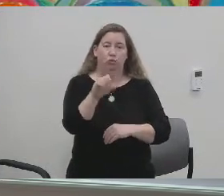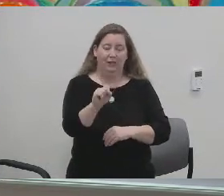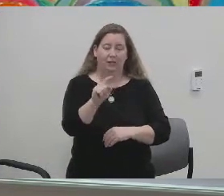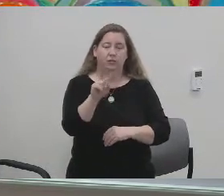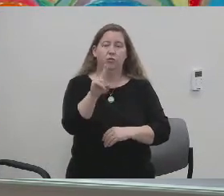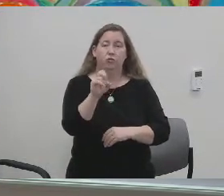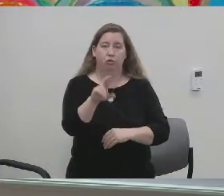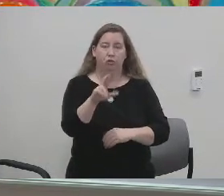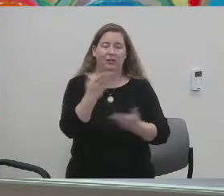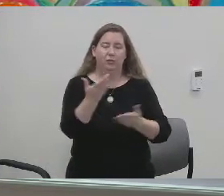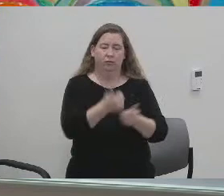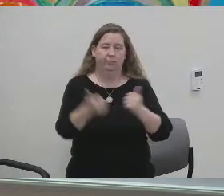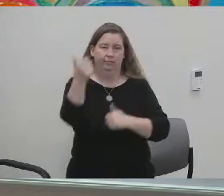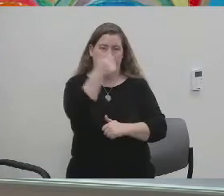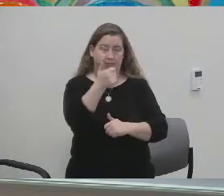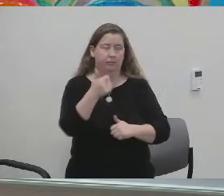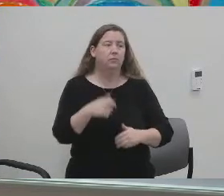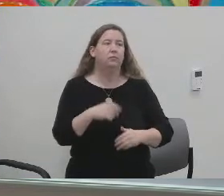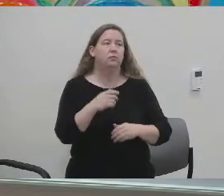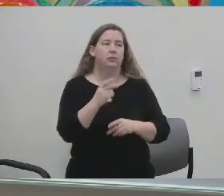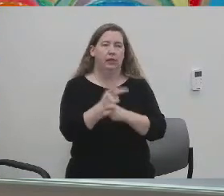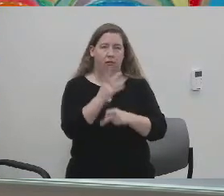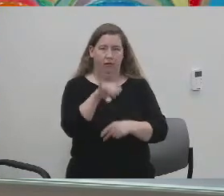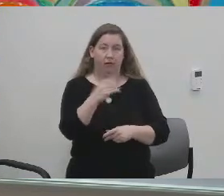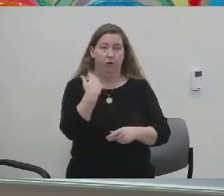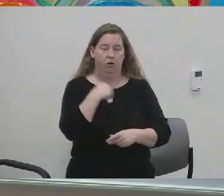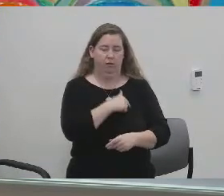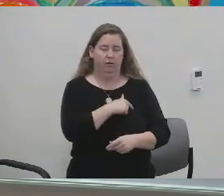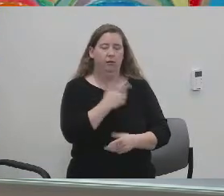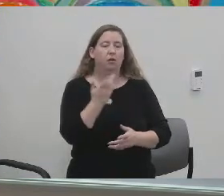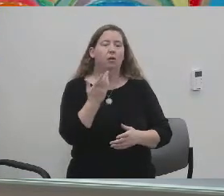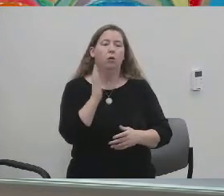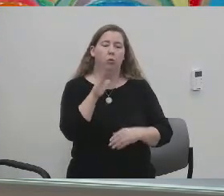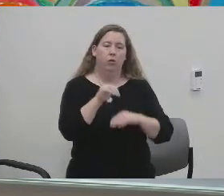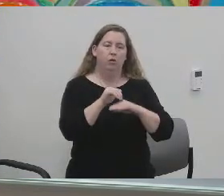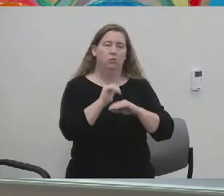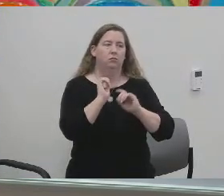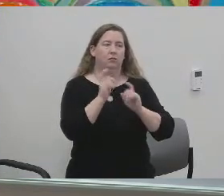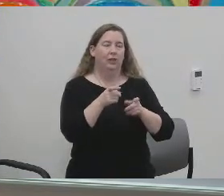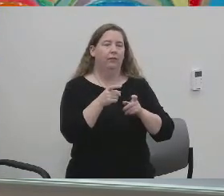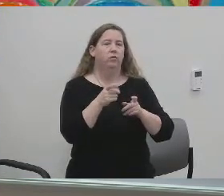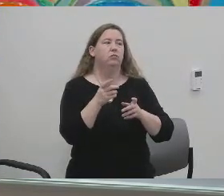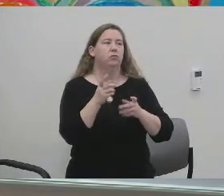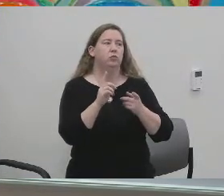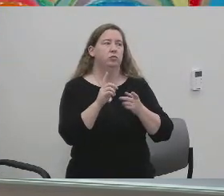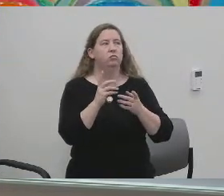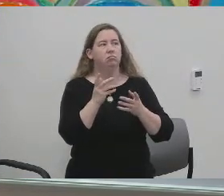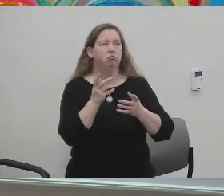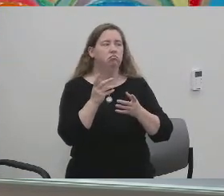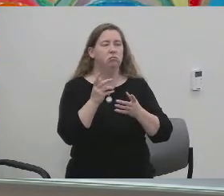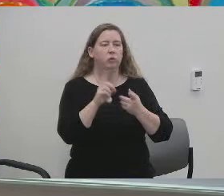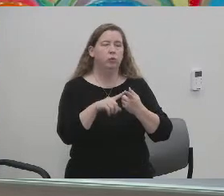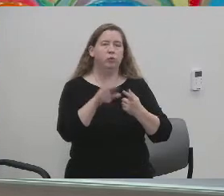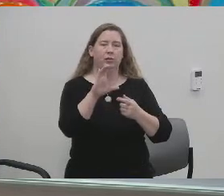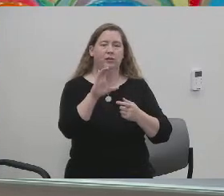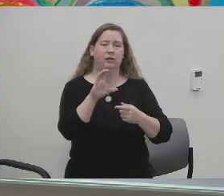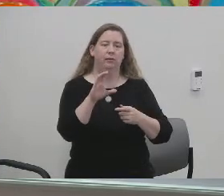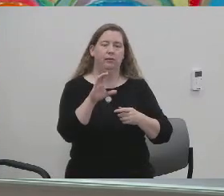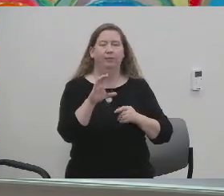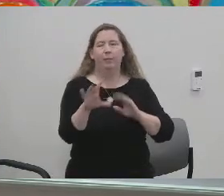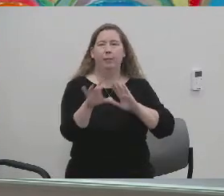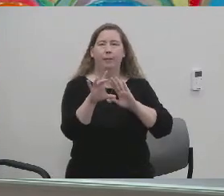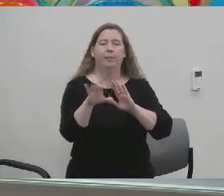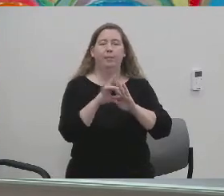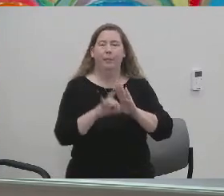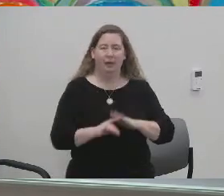on site, he will get that to candidates that he thinks are the best ones for us, and he will